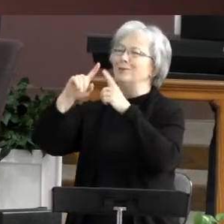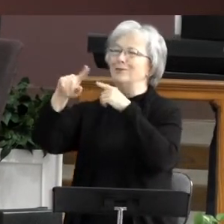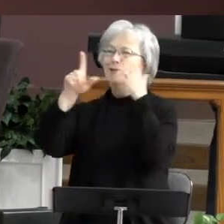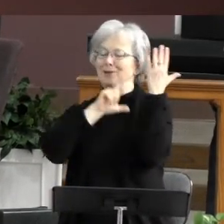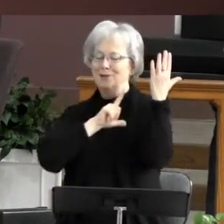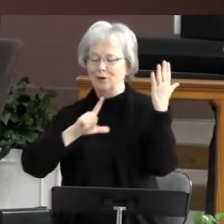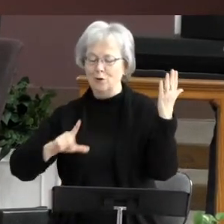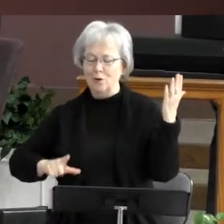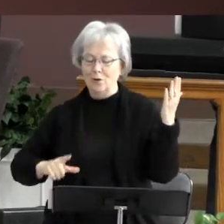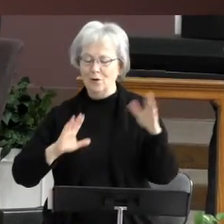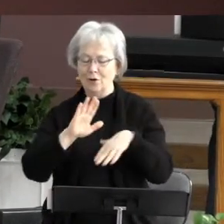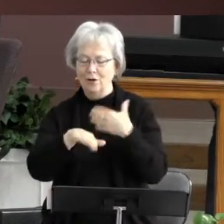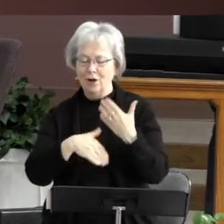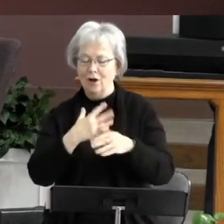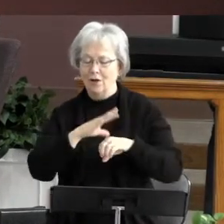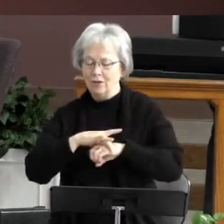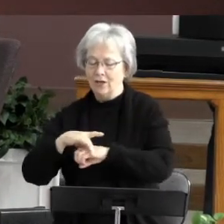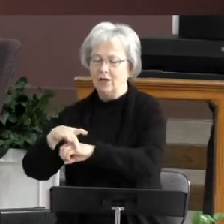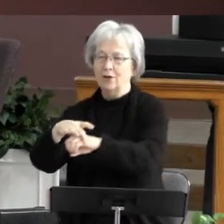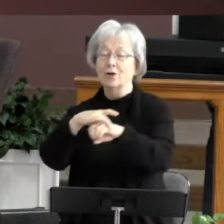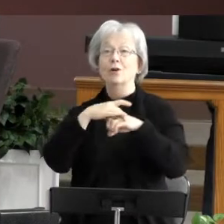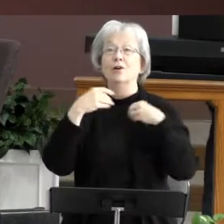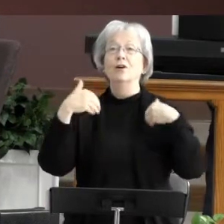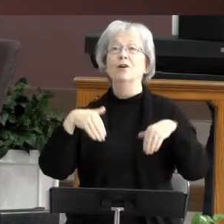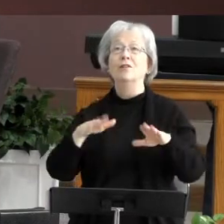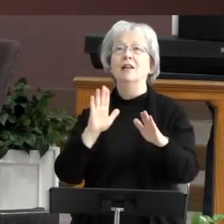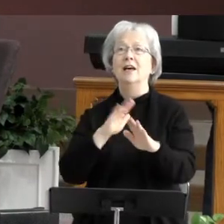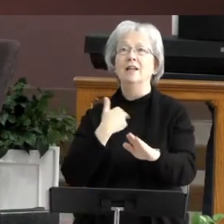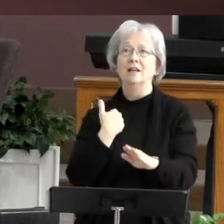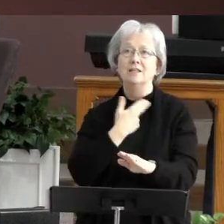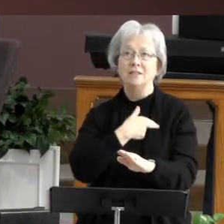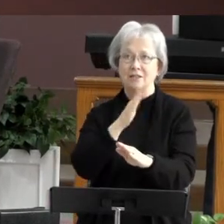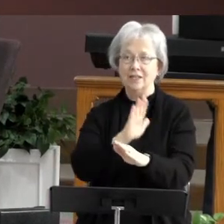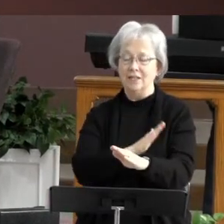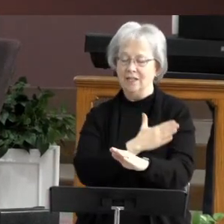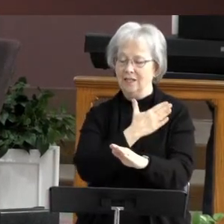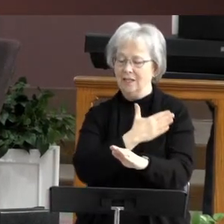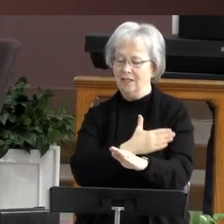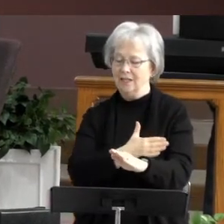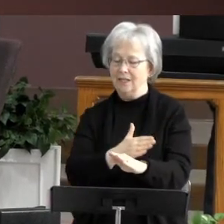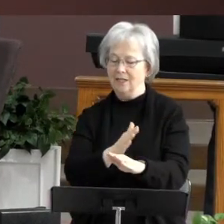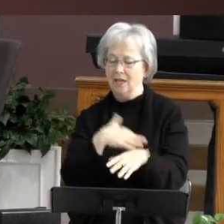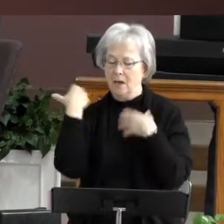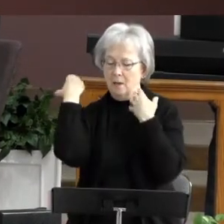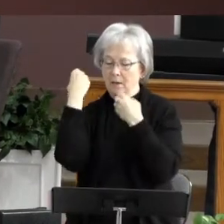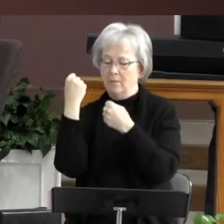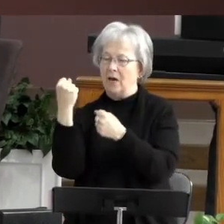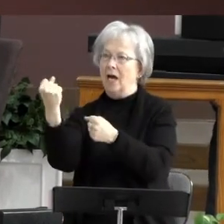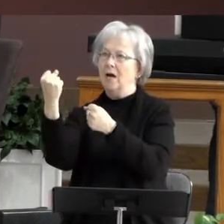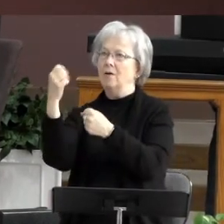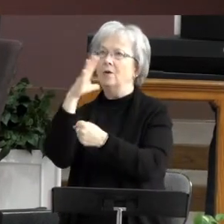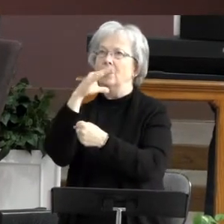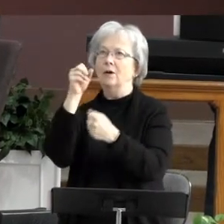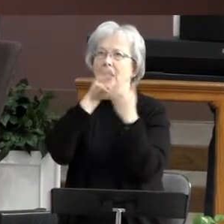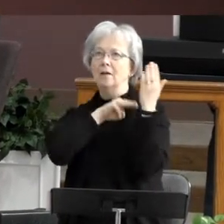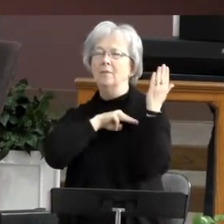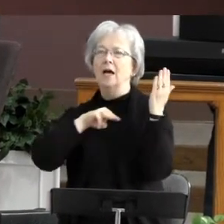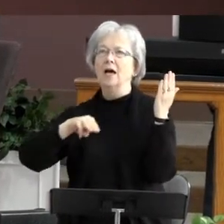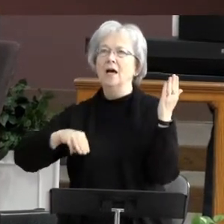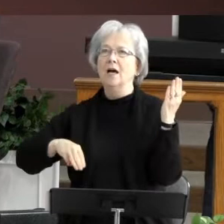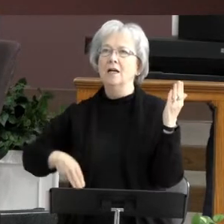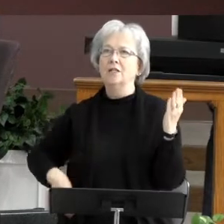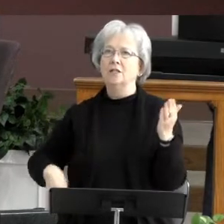Shout to the Lord, all the earth, let us sing. Power